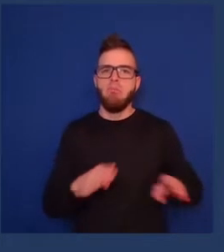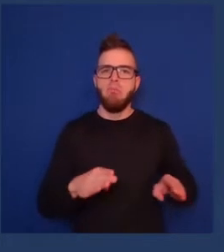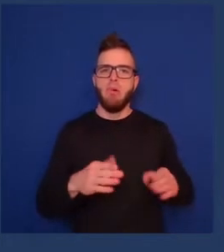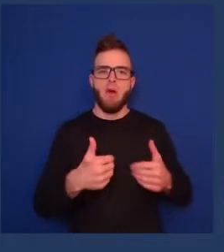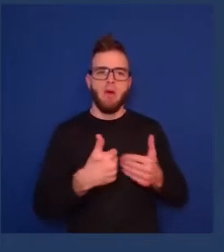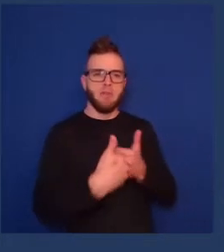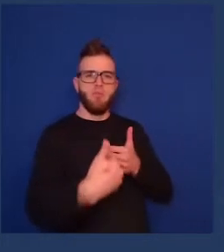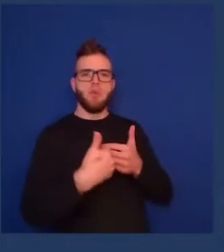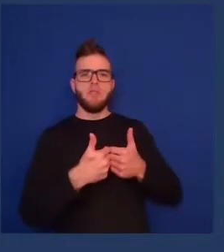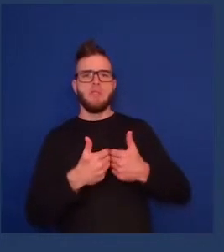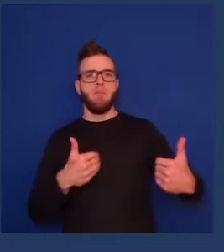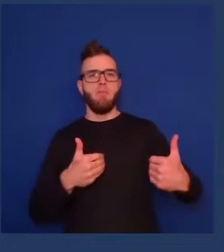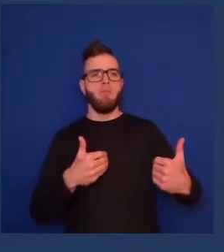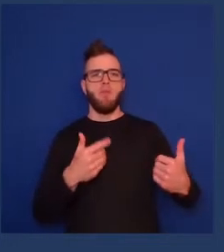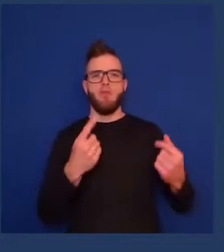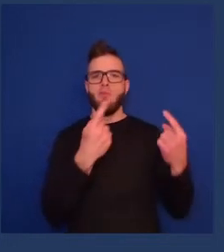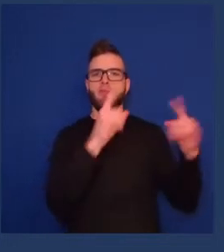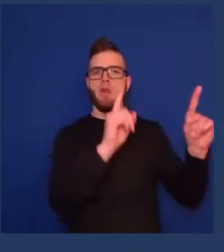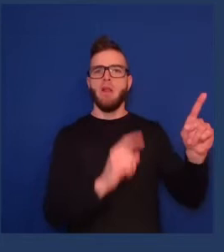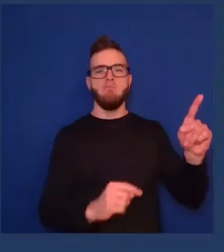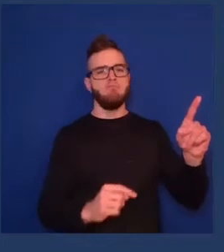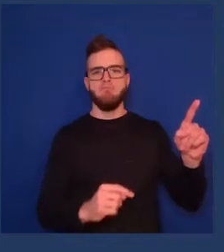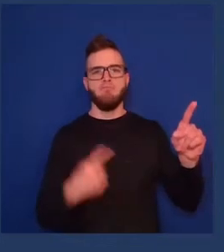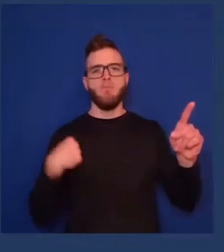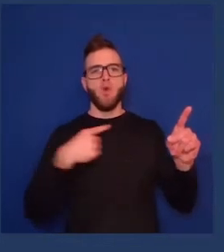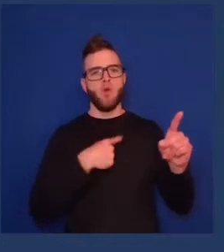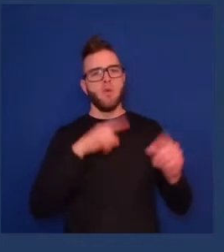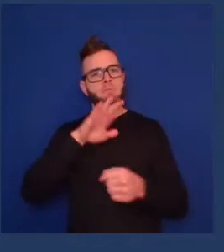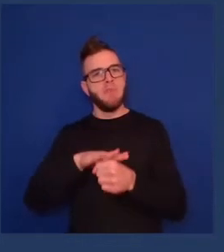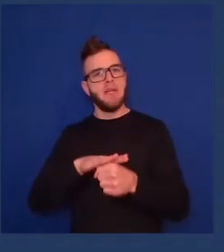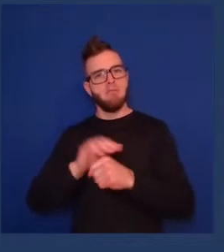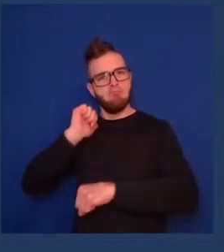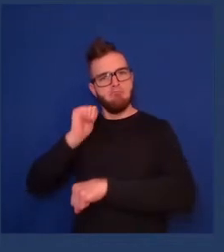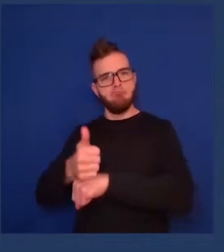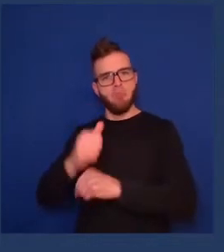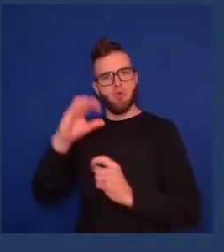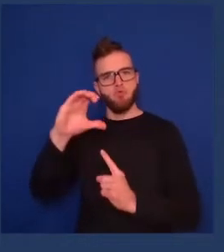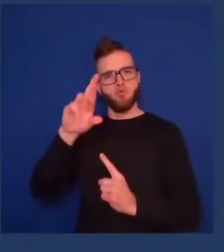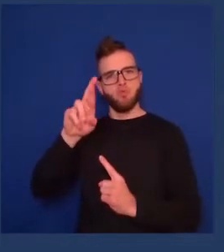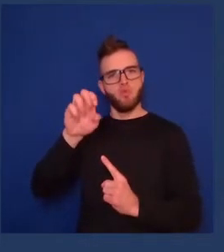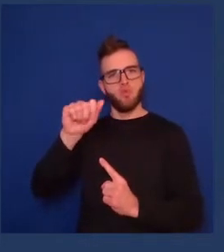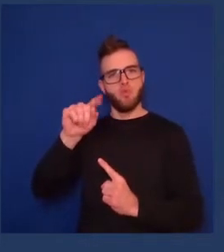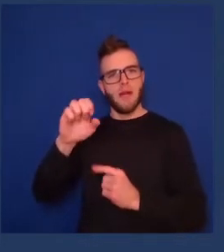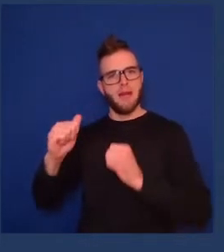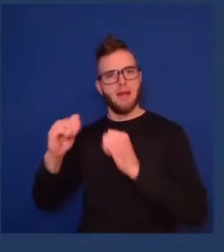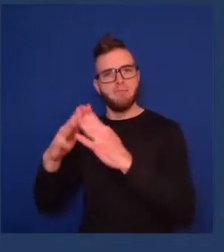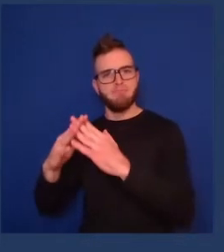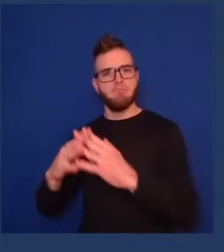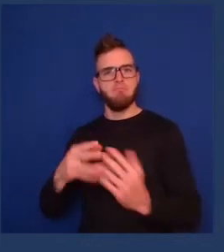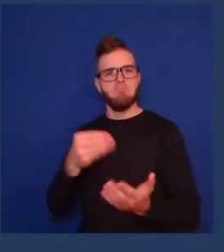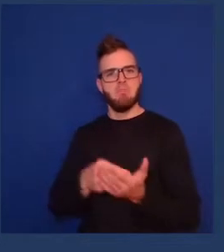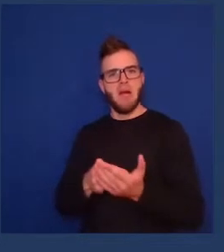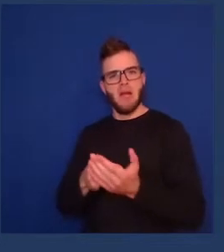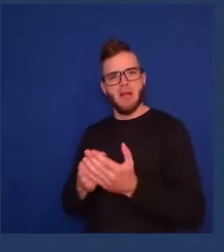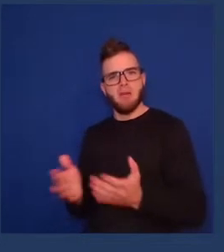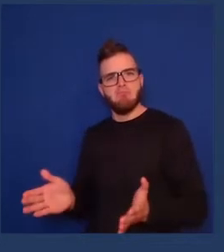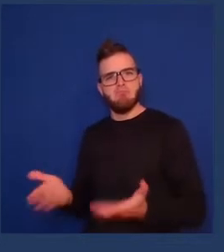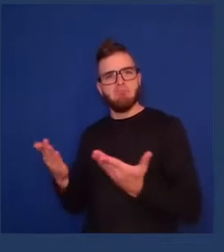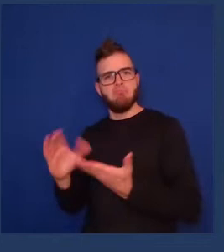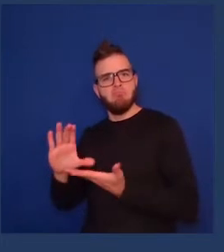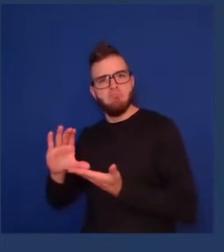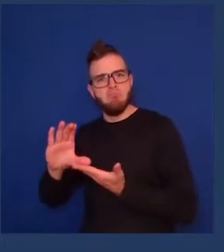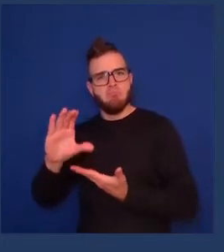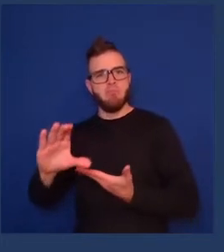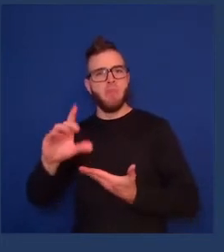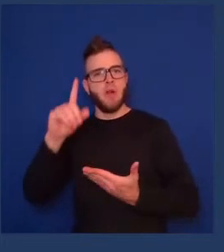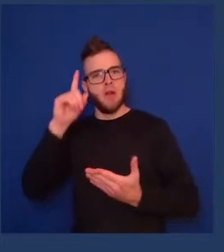the forces that would exclude and divide and separate us to prevail in the future. And so we commit ourselves